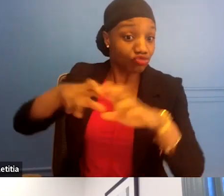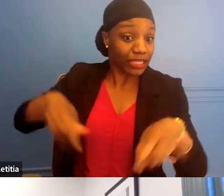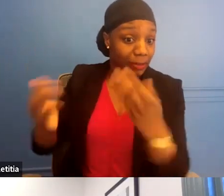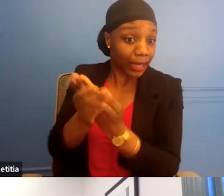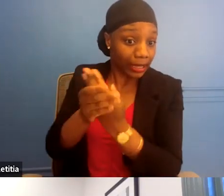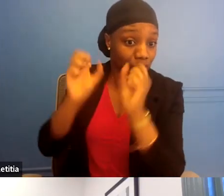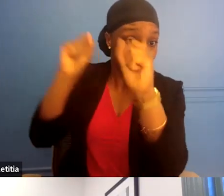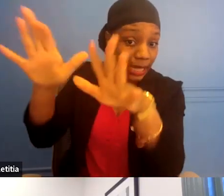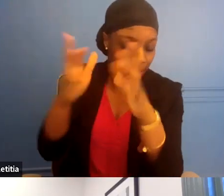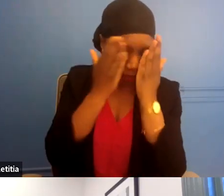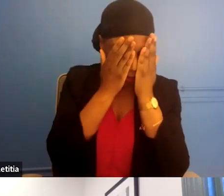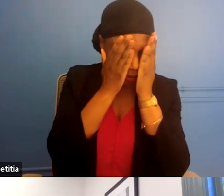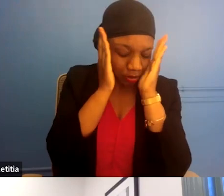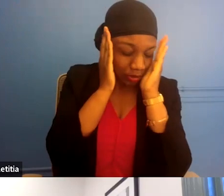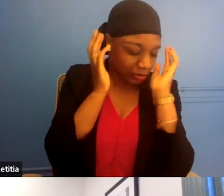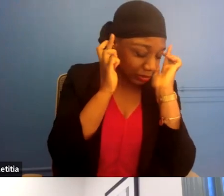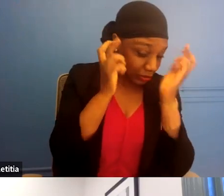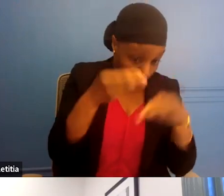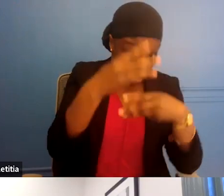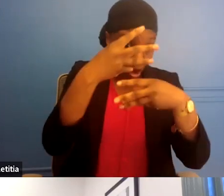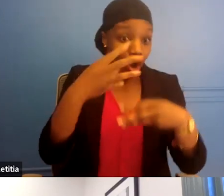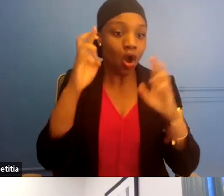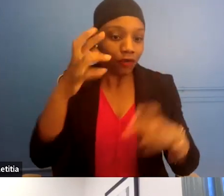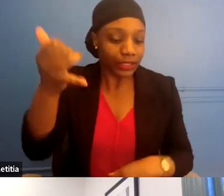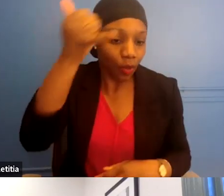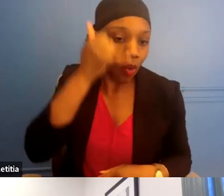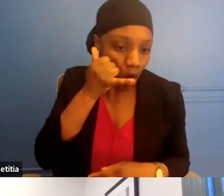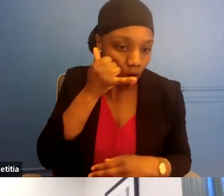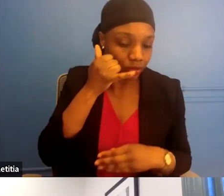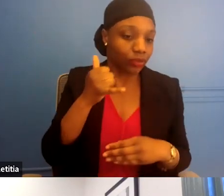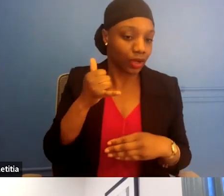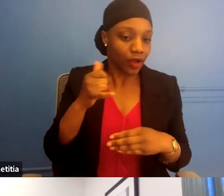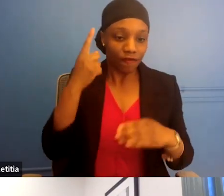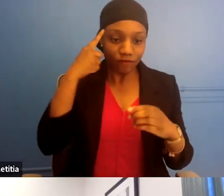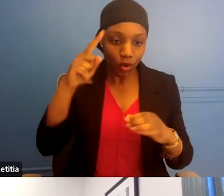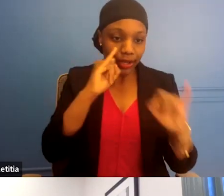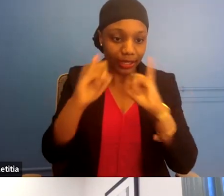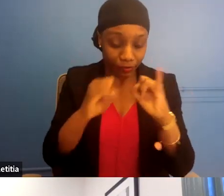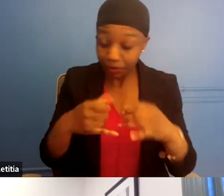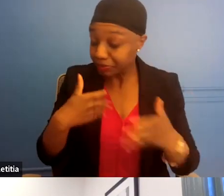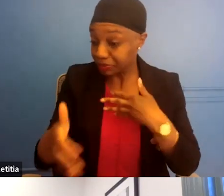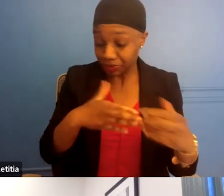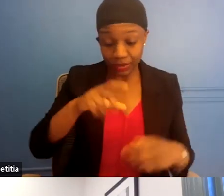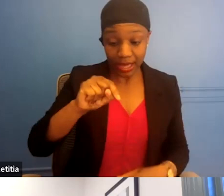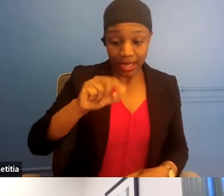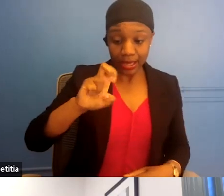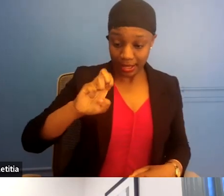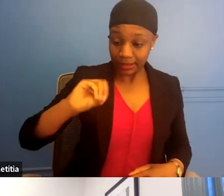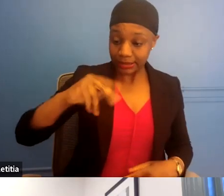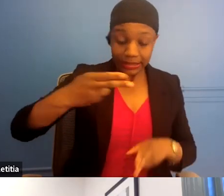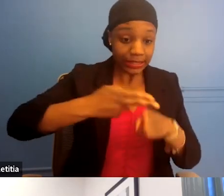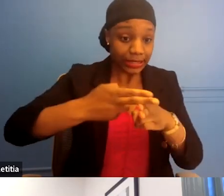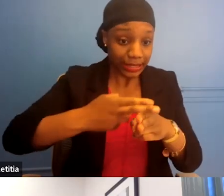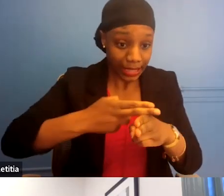back or called you up for an interview. So fortunately, the temp job I got was actually at Farallon